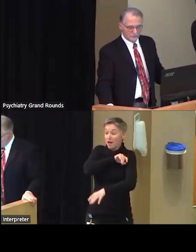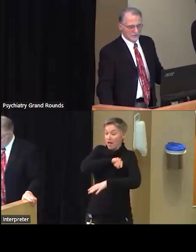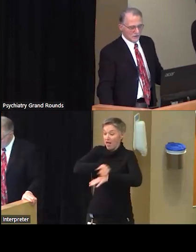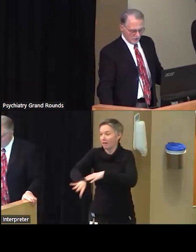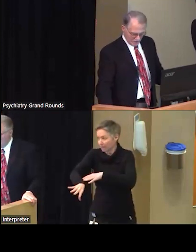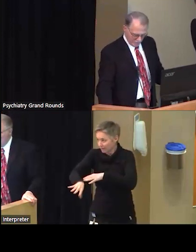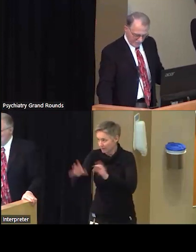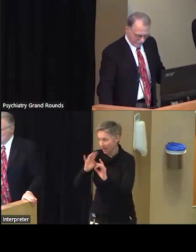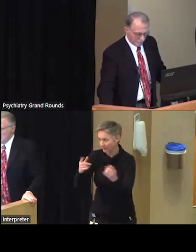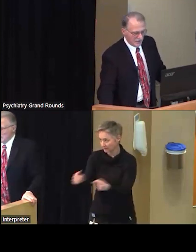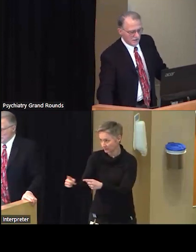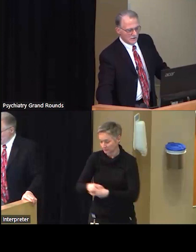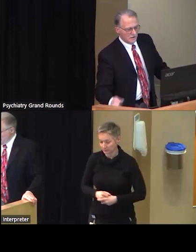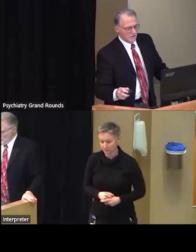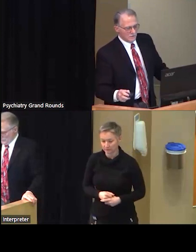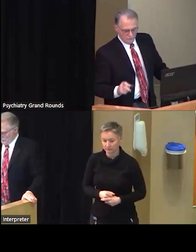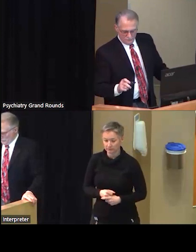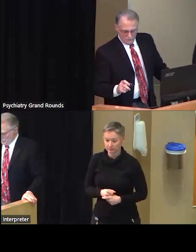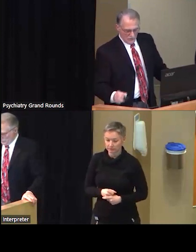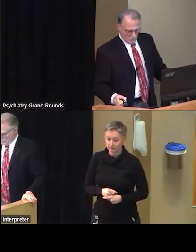downstream to this effect.